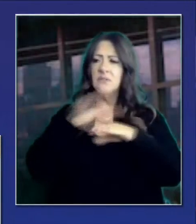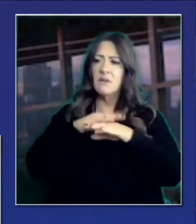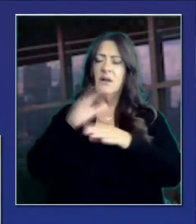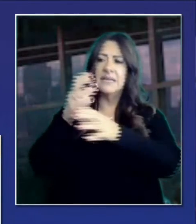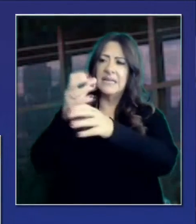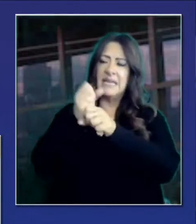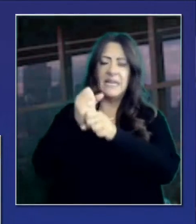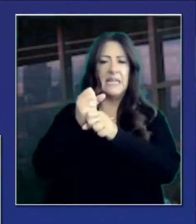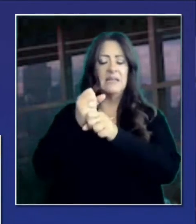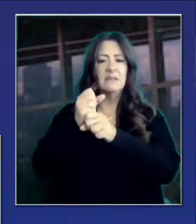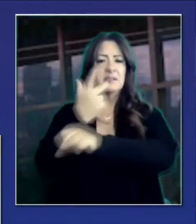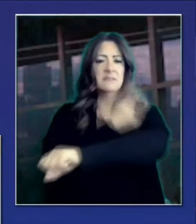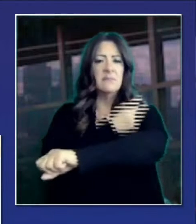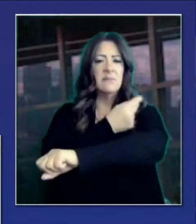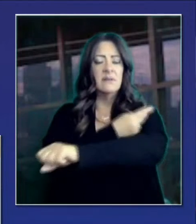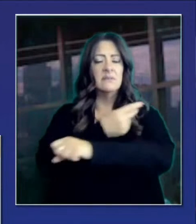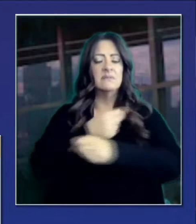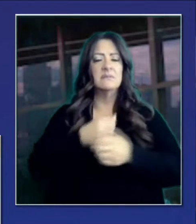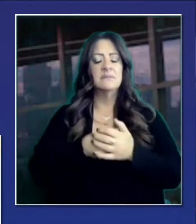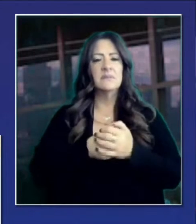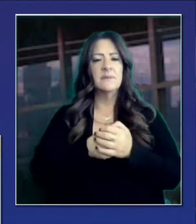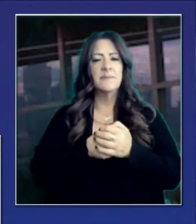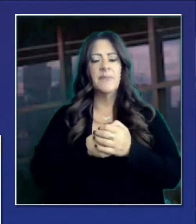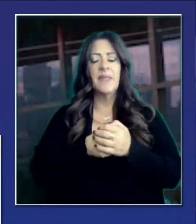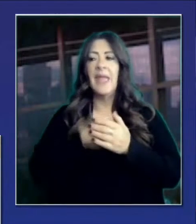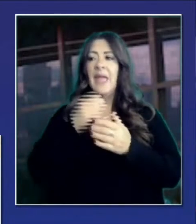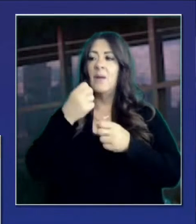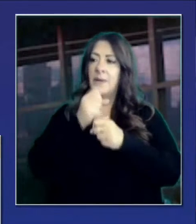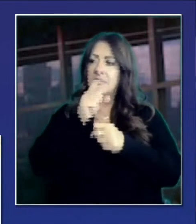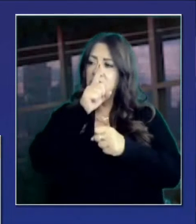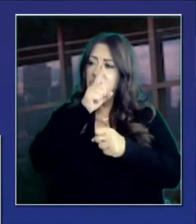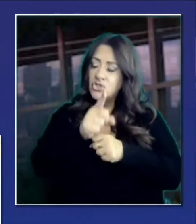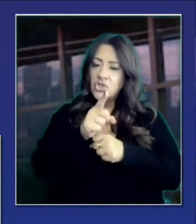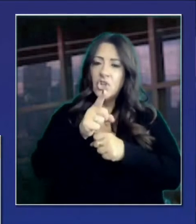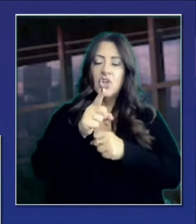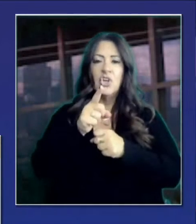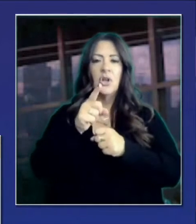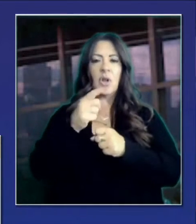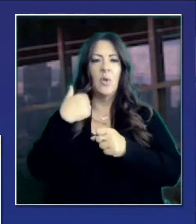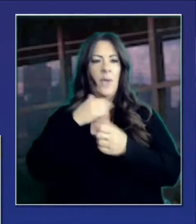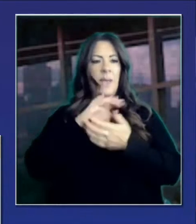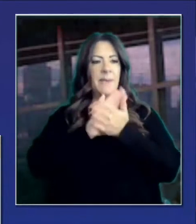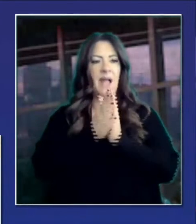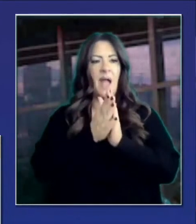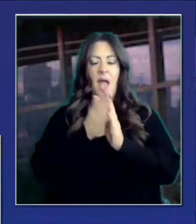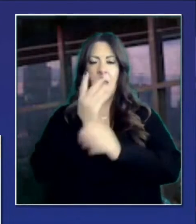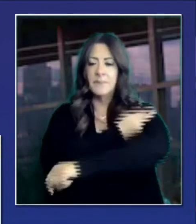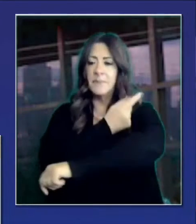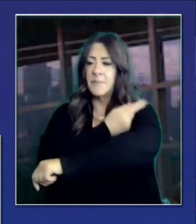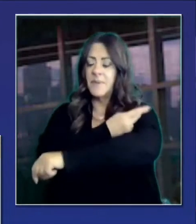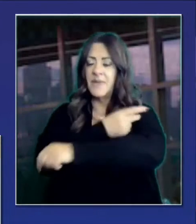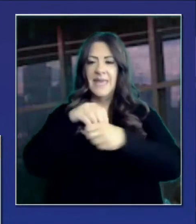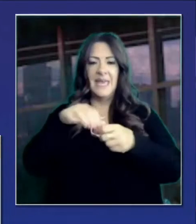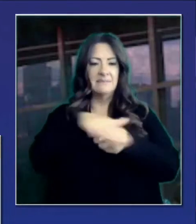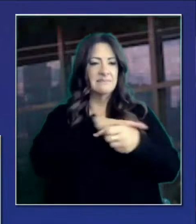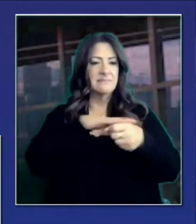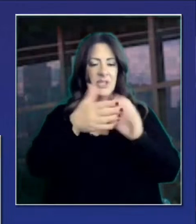of also getting to goal, and that is getting to herd immunity, getting to vaccines to everybody that wants them